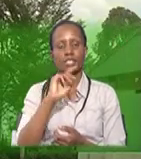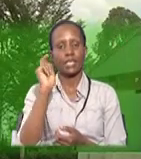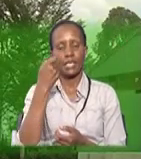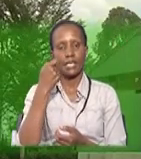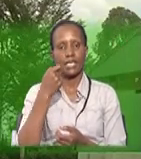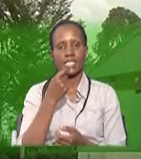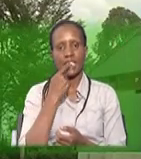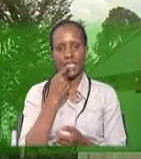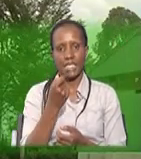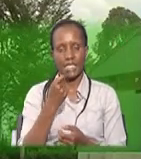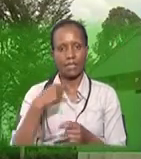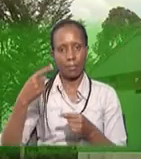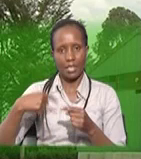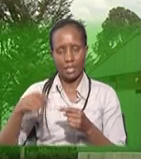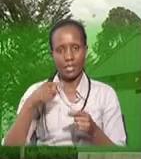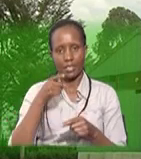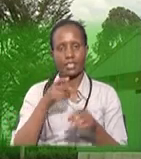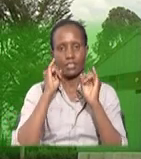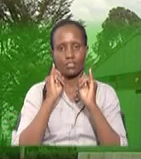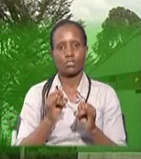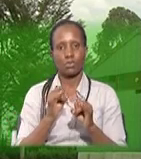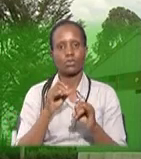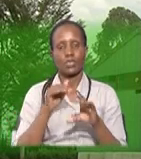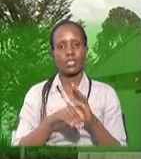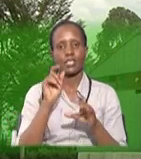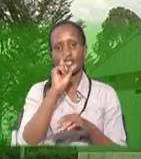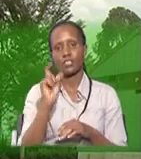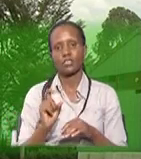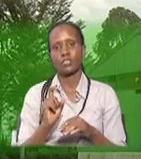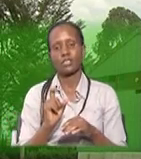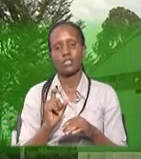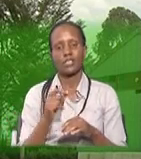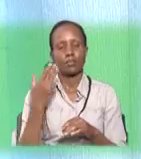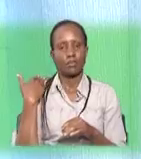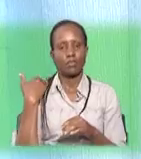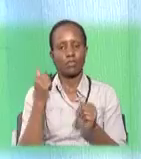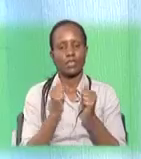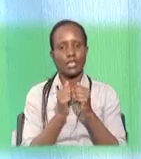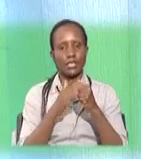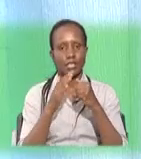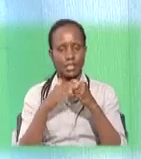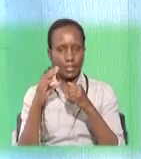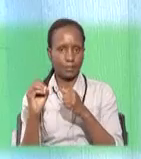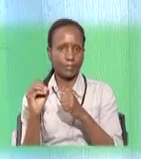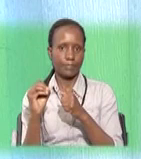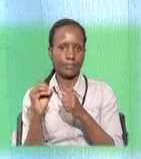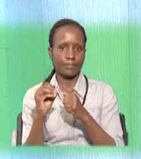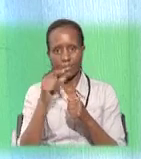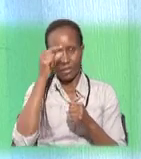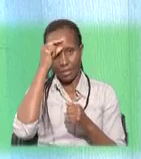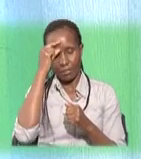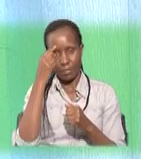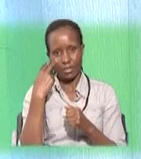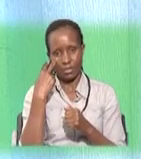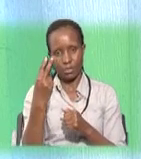Western Kenya Rice Mill, I can say, is one of the modern mill within this region. Sometime in the year 1990,